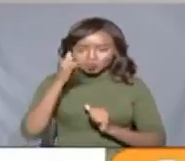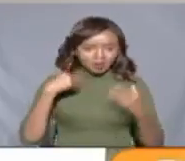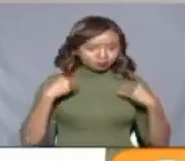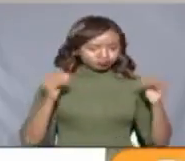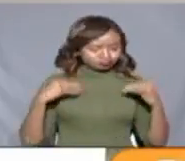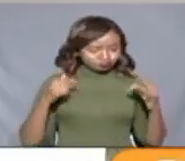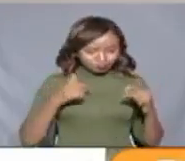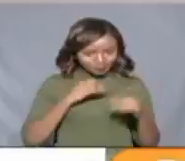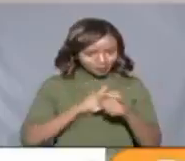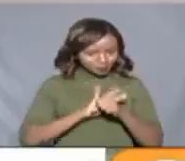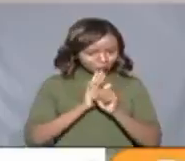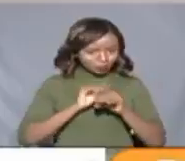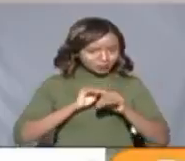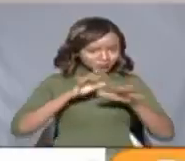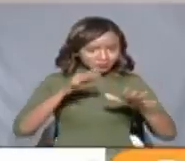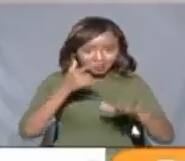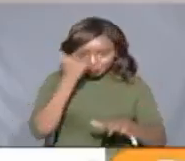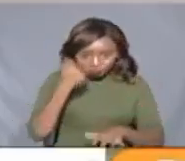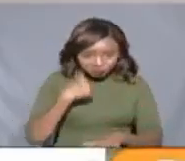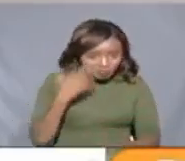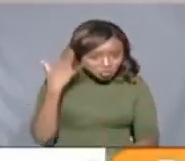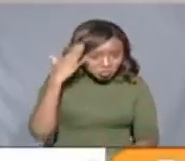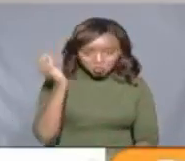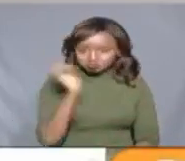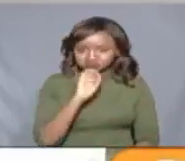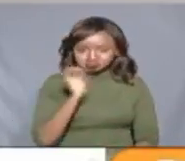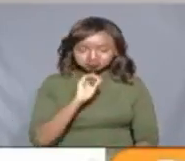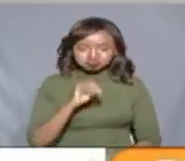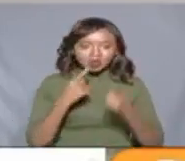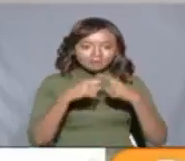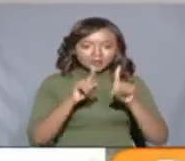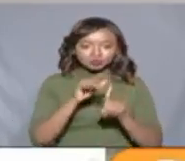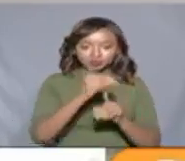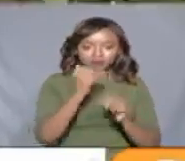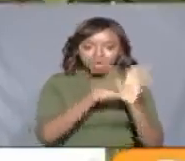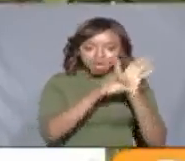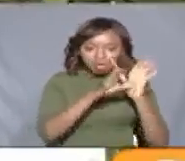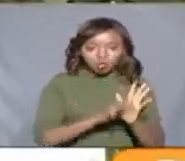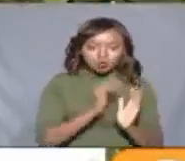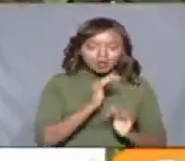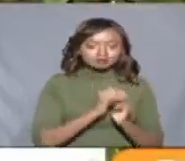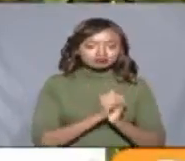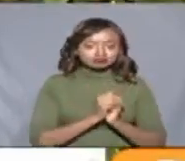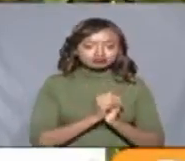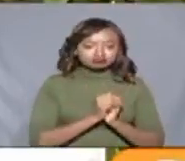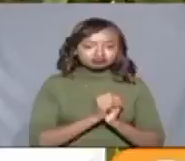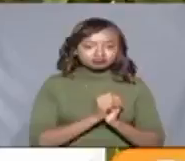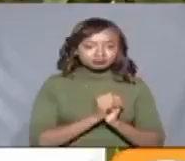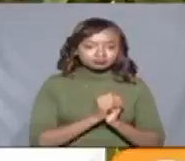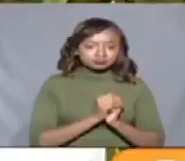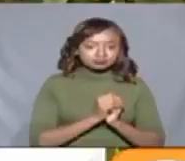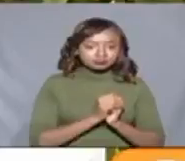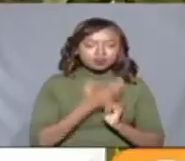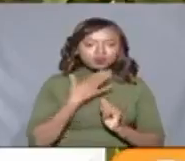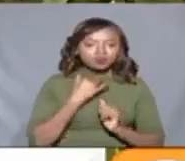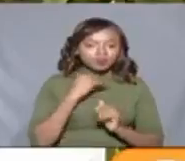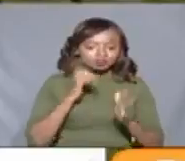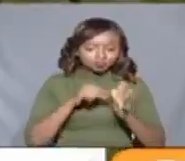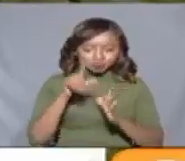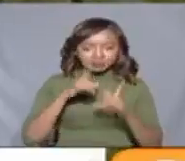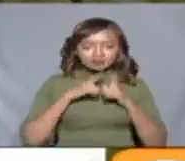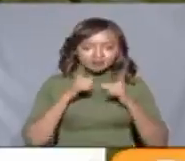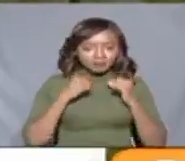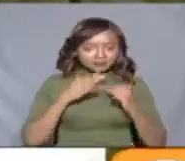madai ya kusambaza makusudi virusi vya corona. Hakimu mkuu katika mahakama ya Milimani Martha Nanzushi amemtaka Padre Oduor